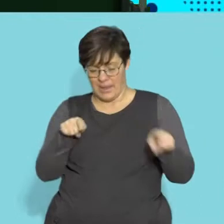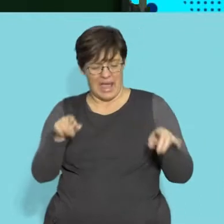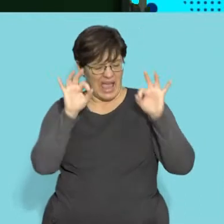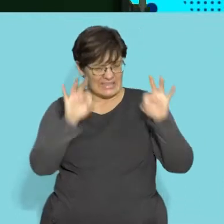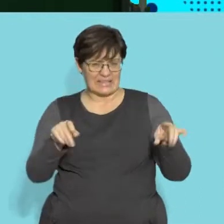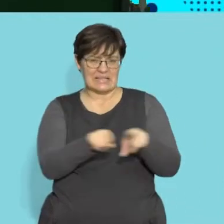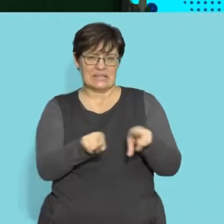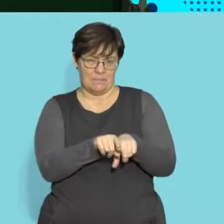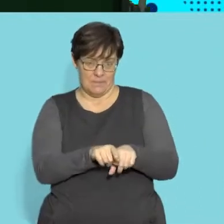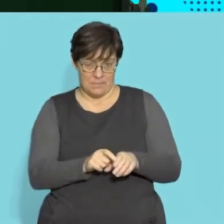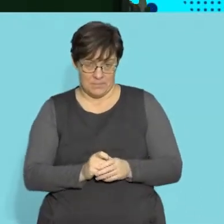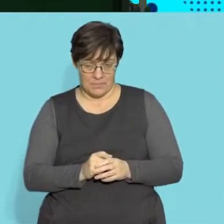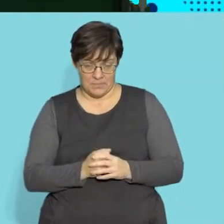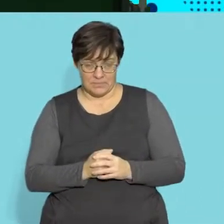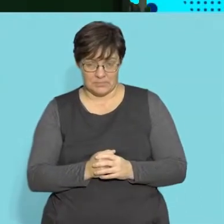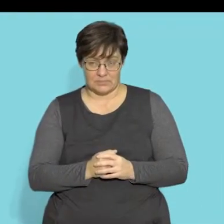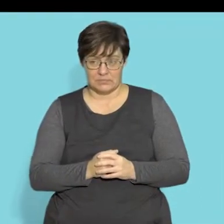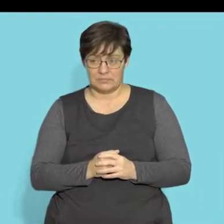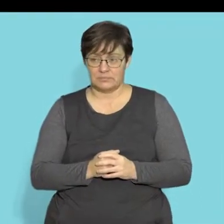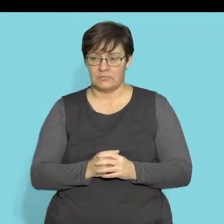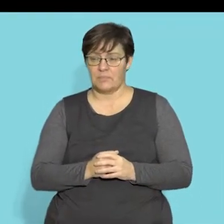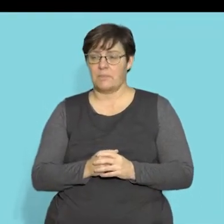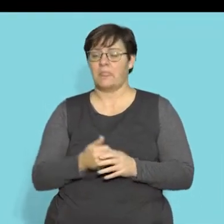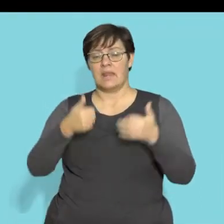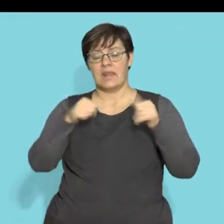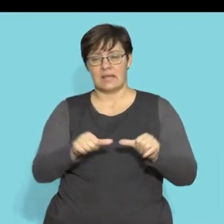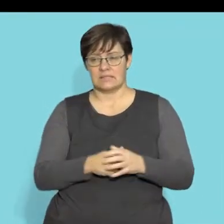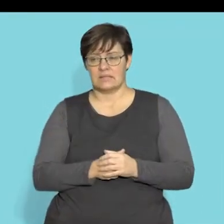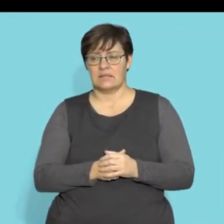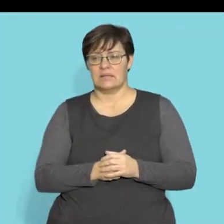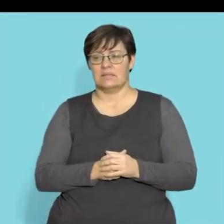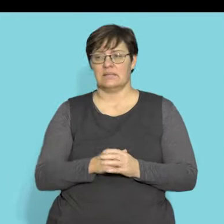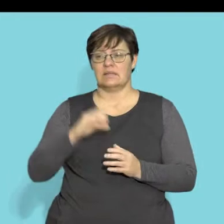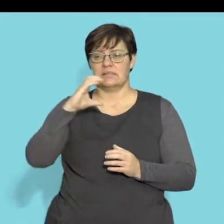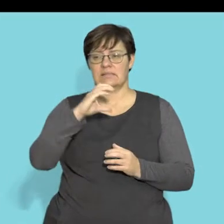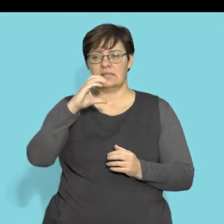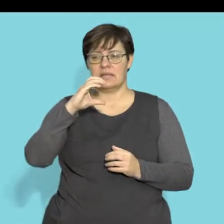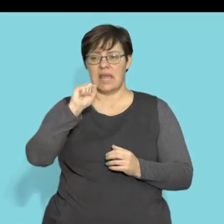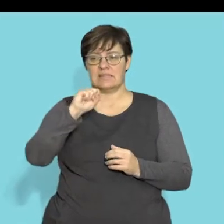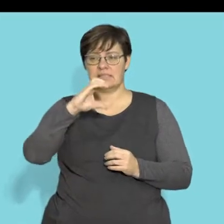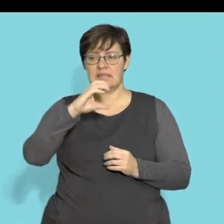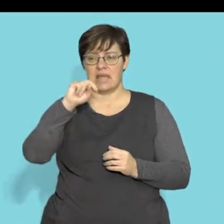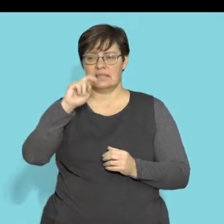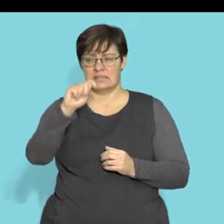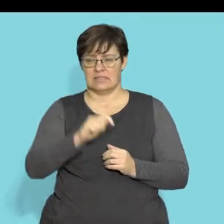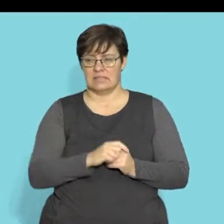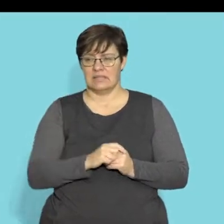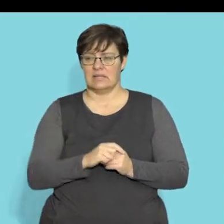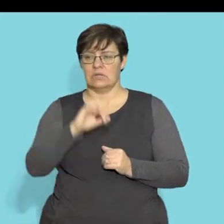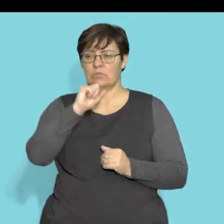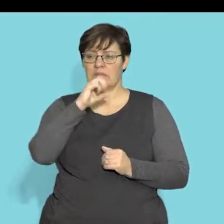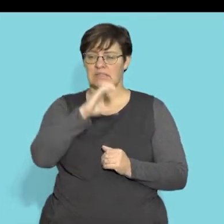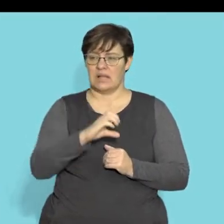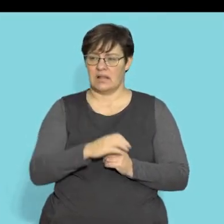identical individuals. The next concept which we use in cloning is called somatic cell